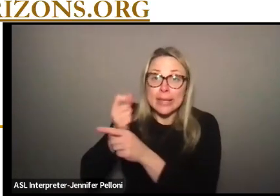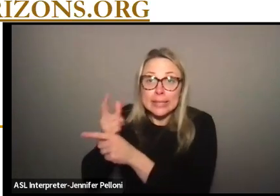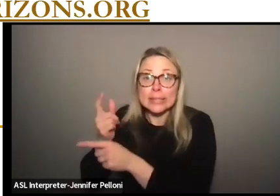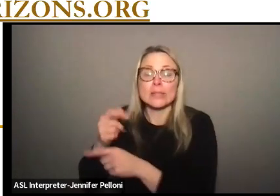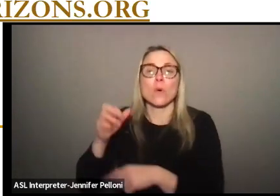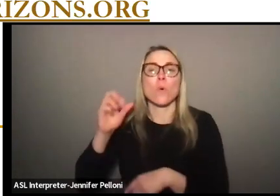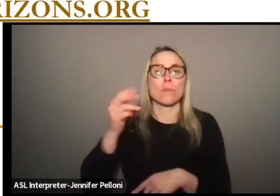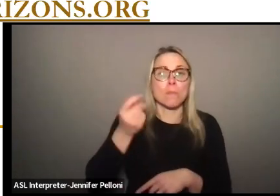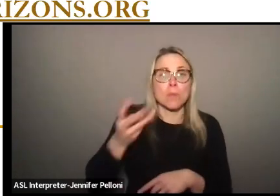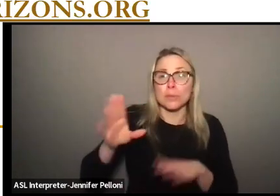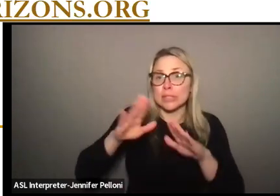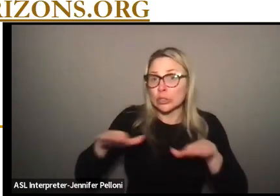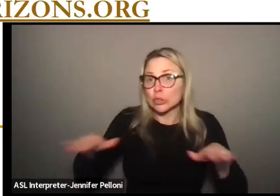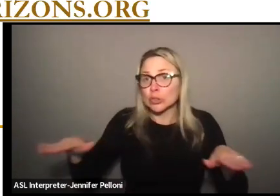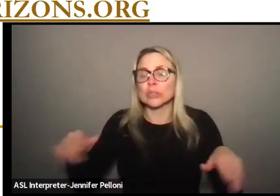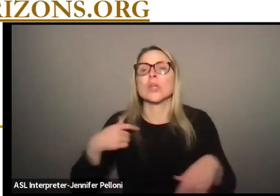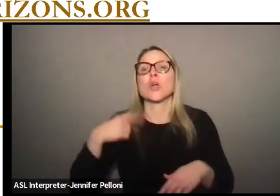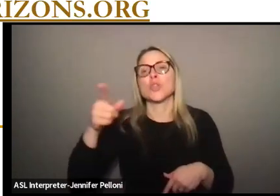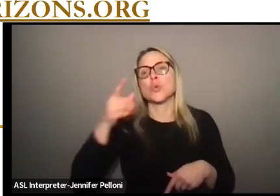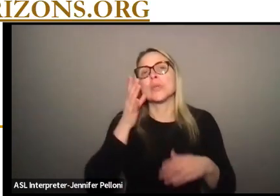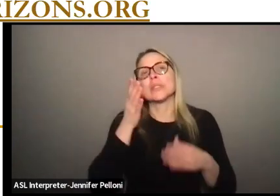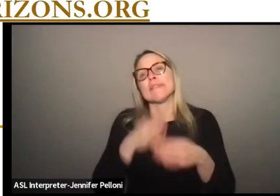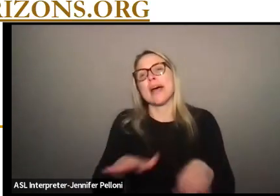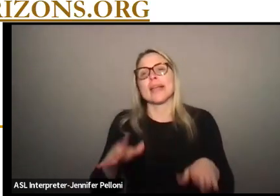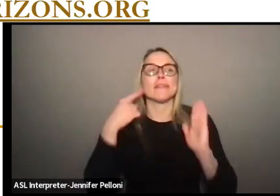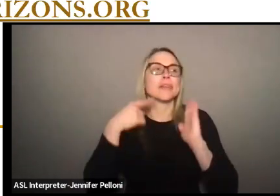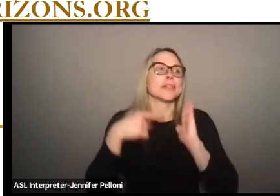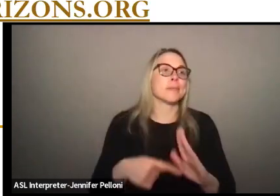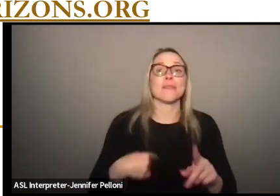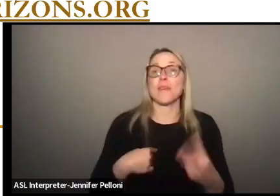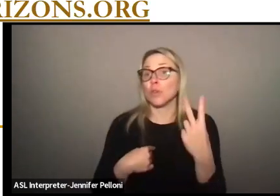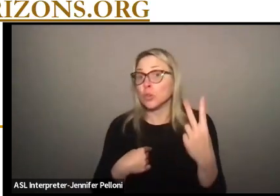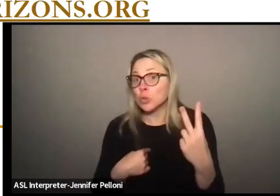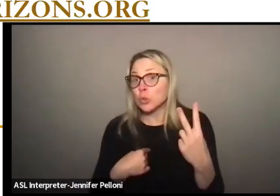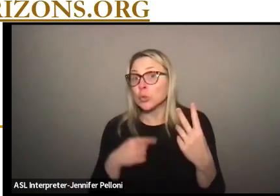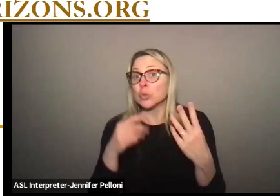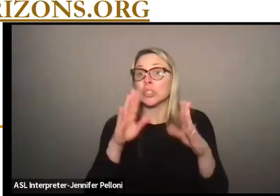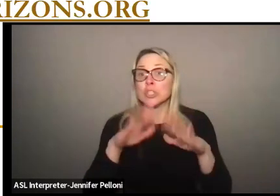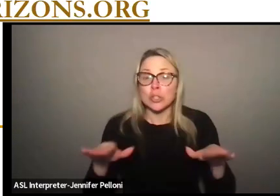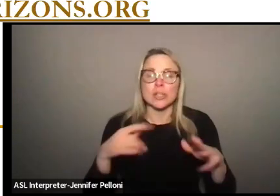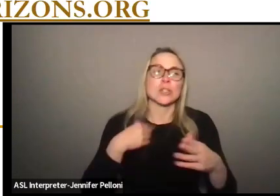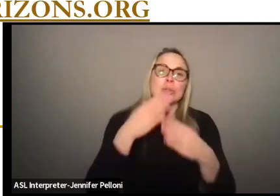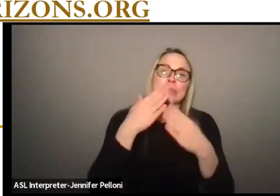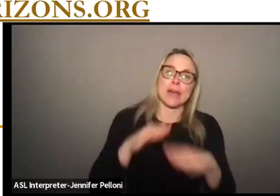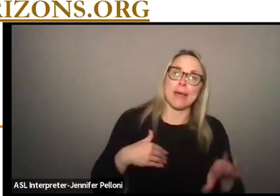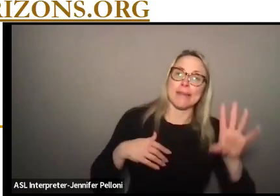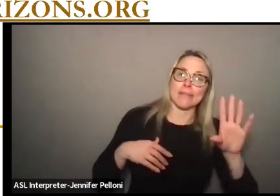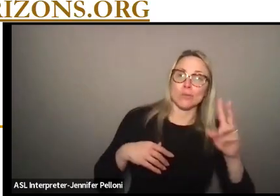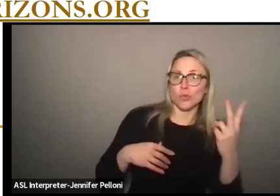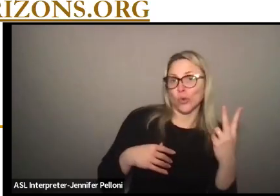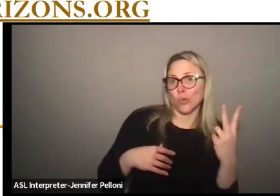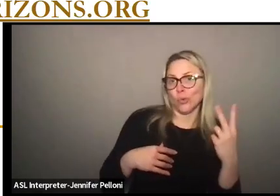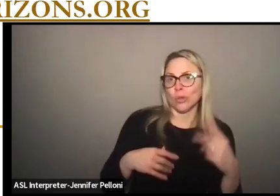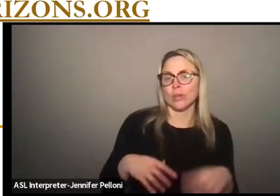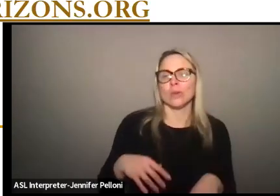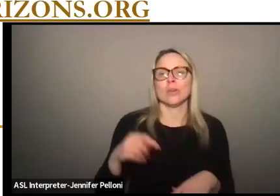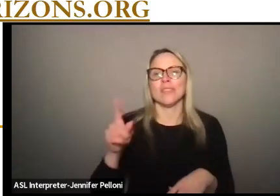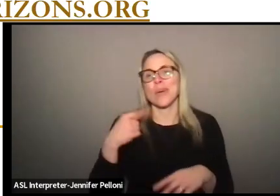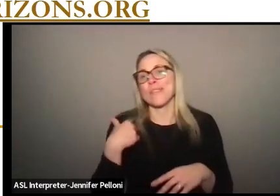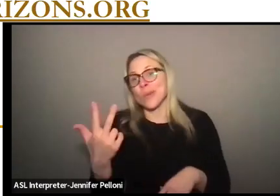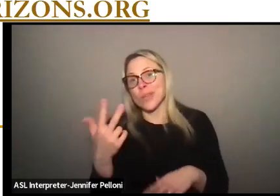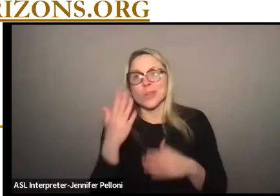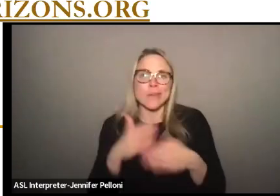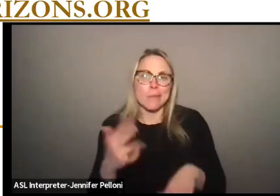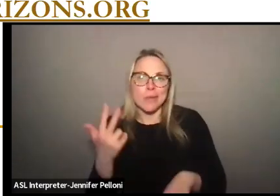they're going to say, okay, you need to divide it by the number of children you have, and then estimate how much is going to